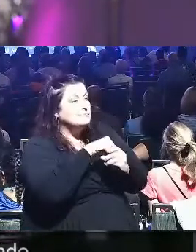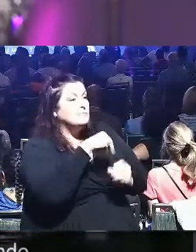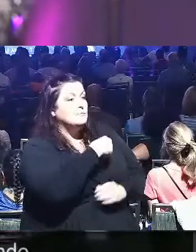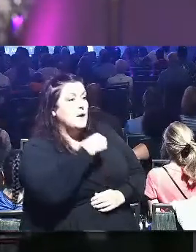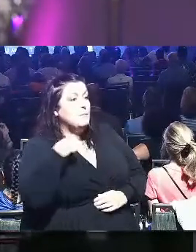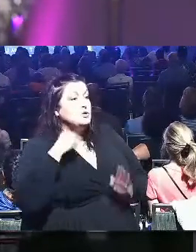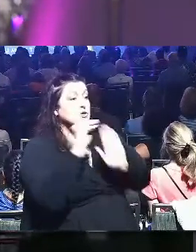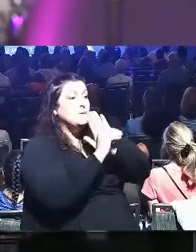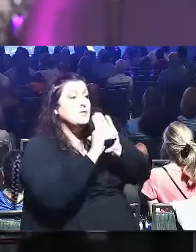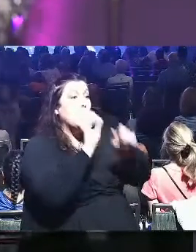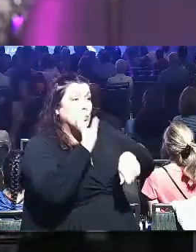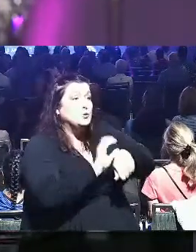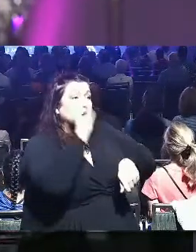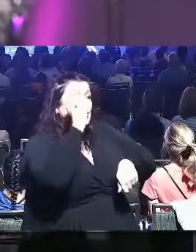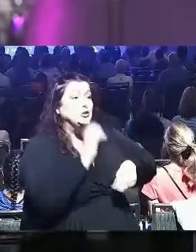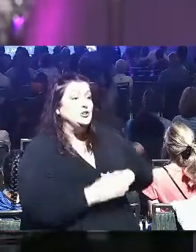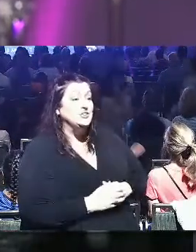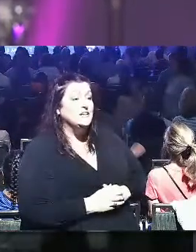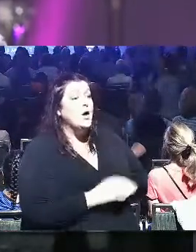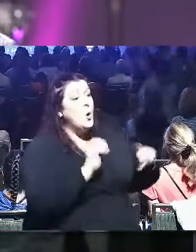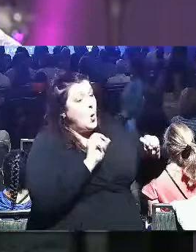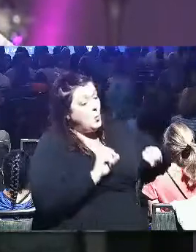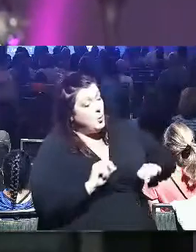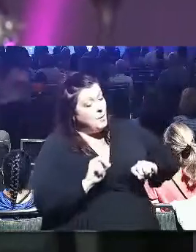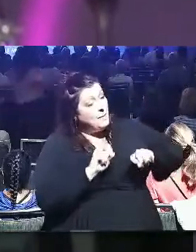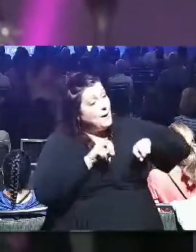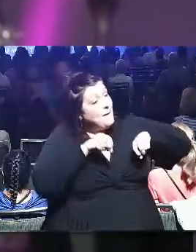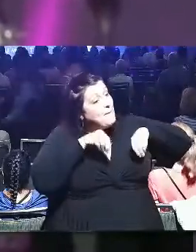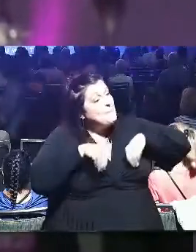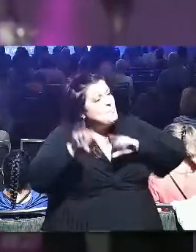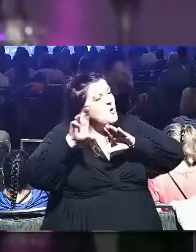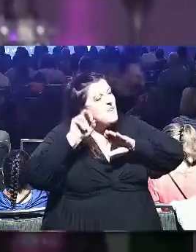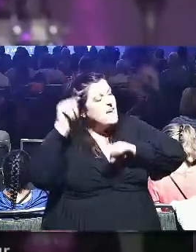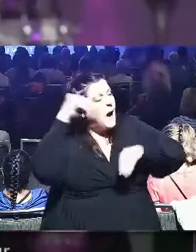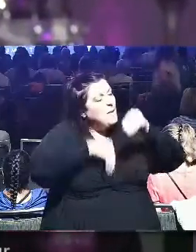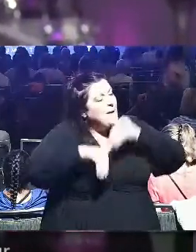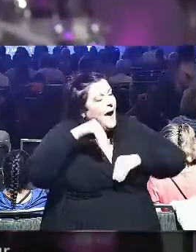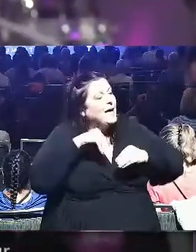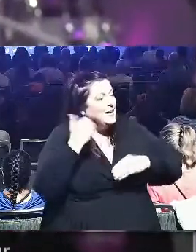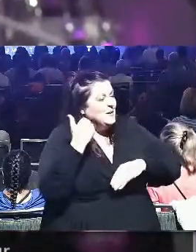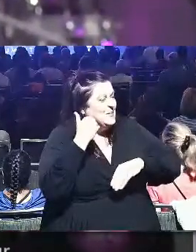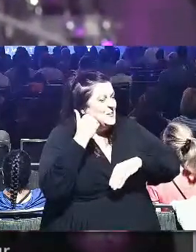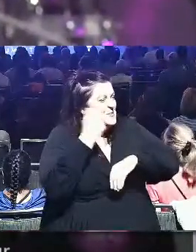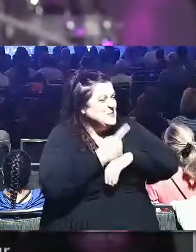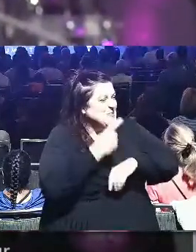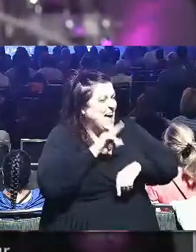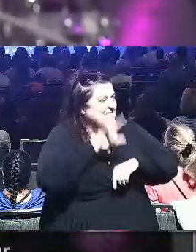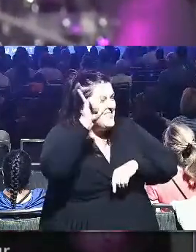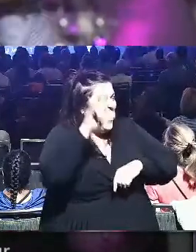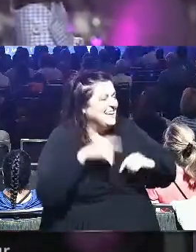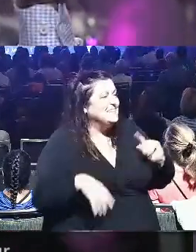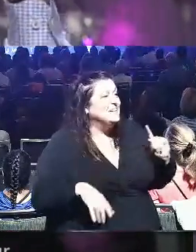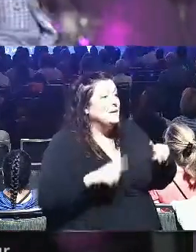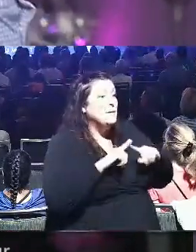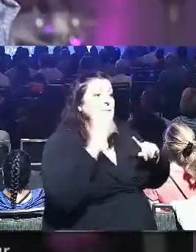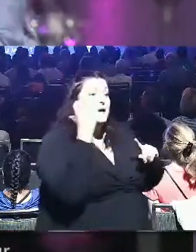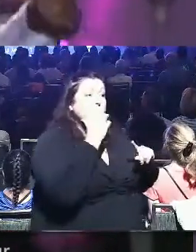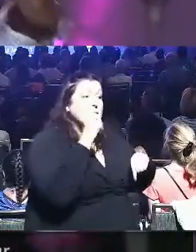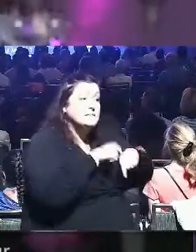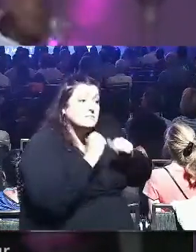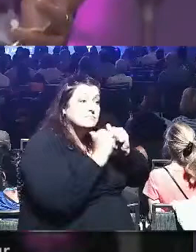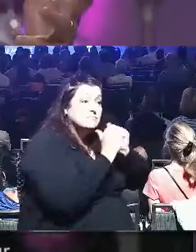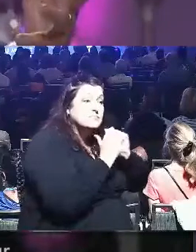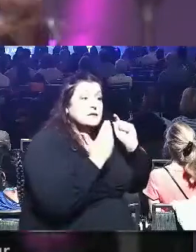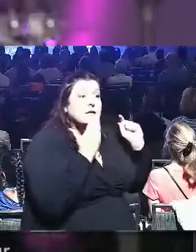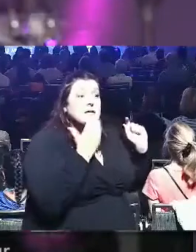Orlando Church. We'll be moving out on our flight today, but what an amazing time together. Thank you, Sean and